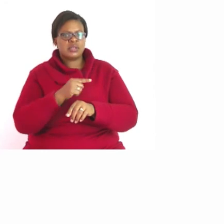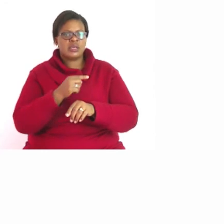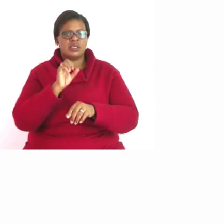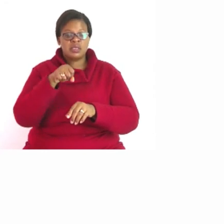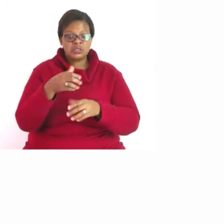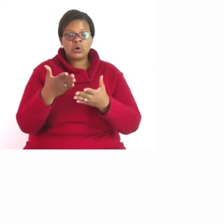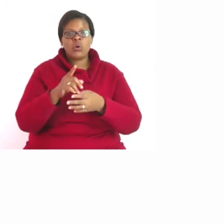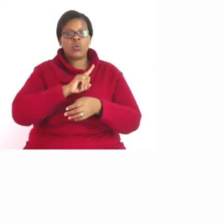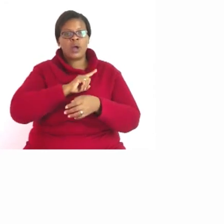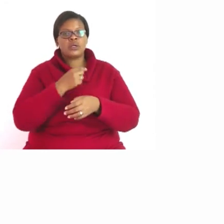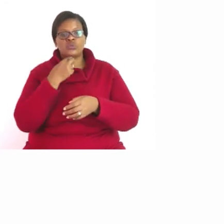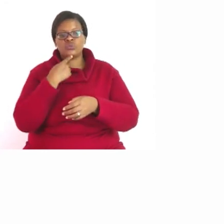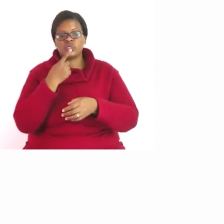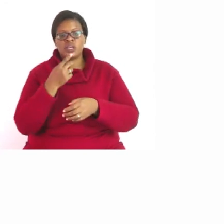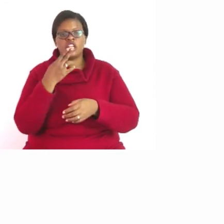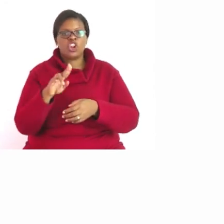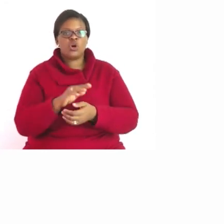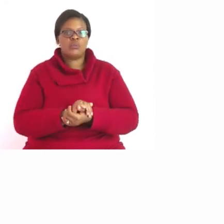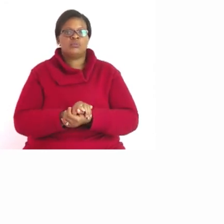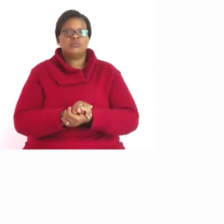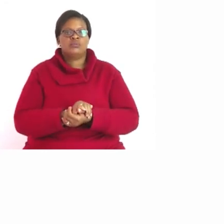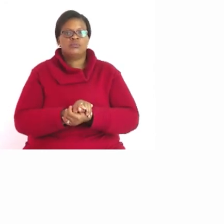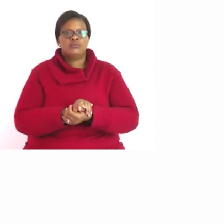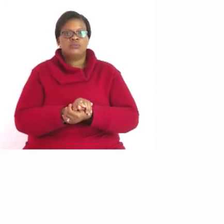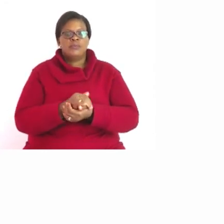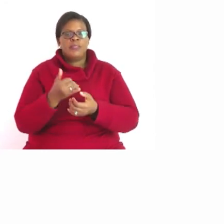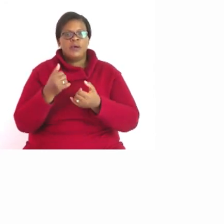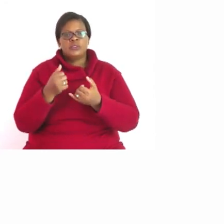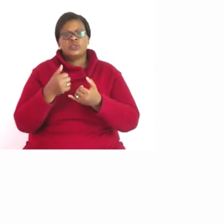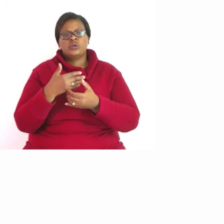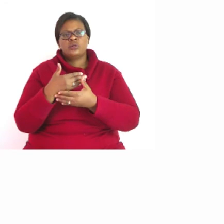say yes or why do you say no. Moving to page 17.